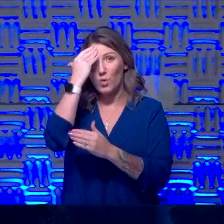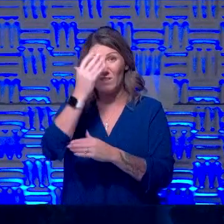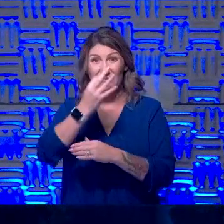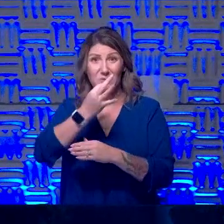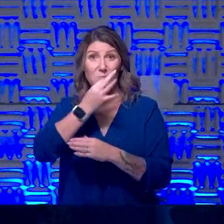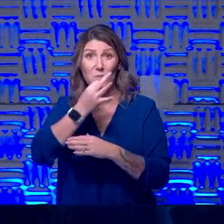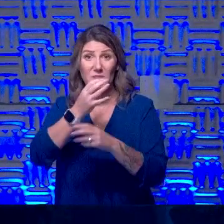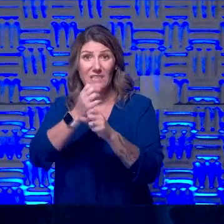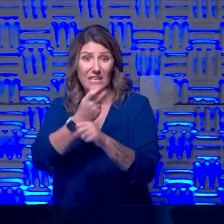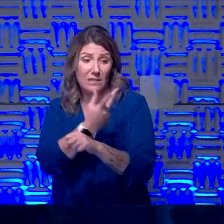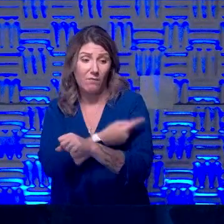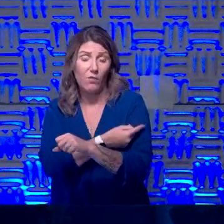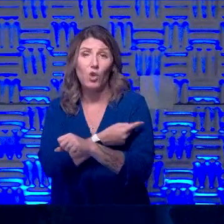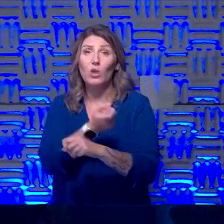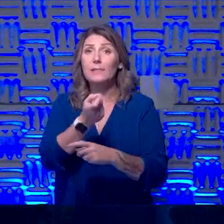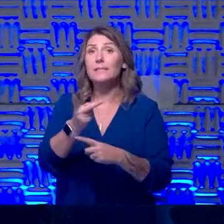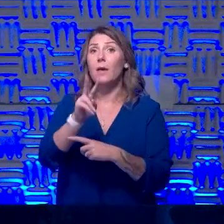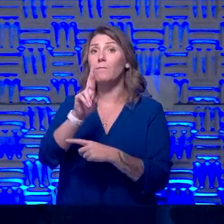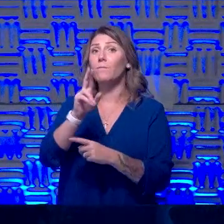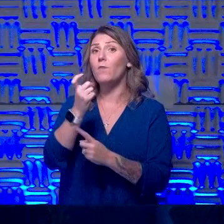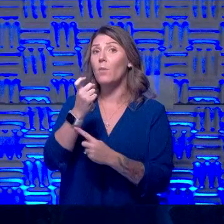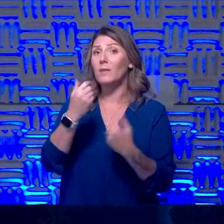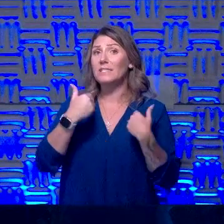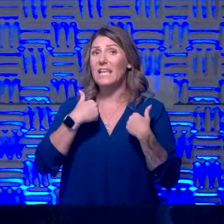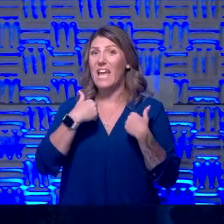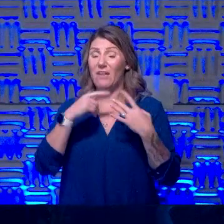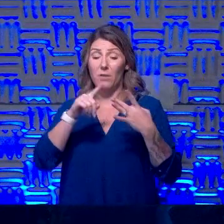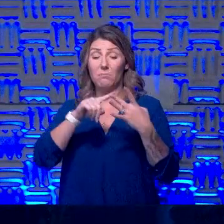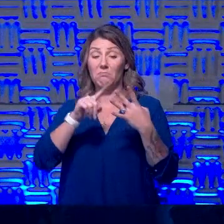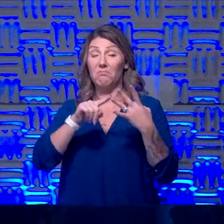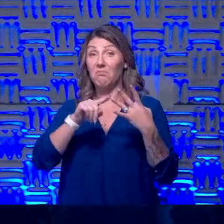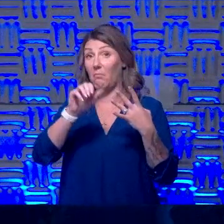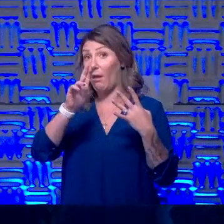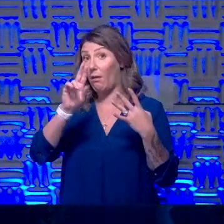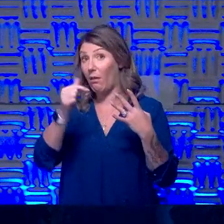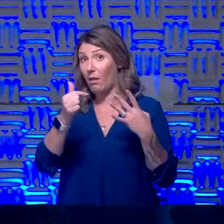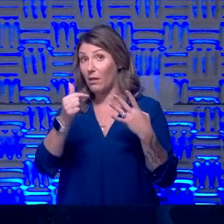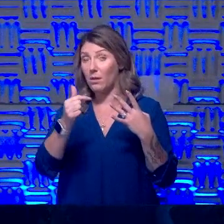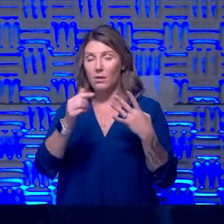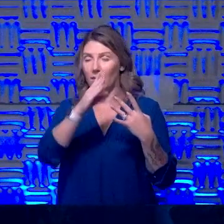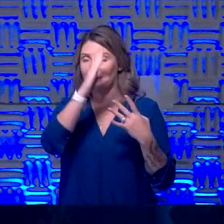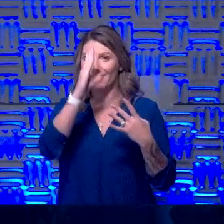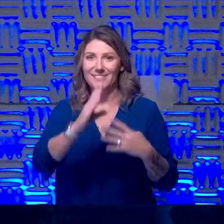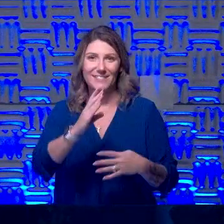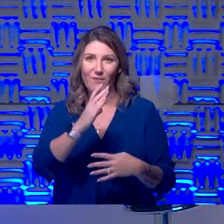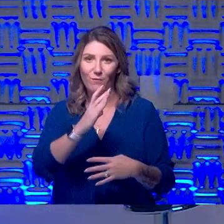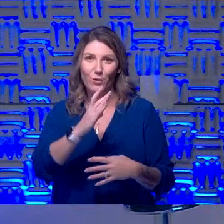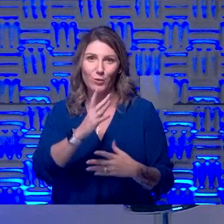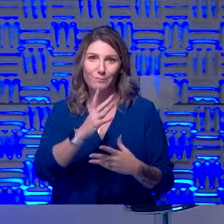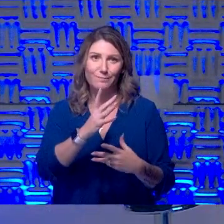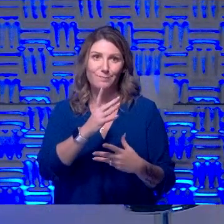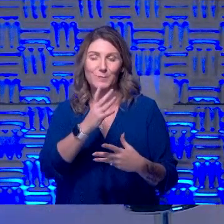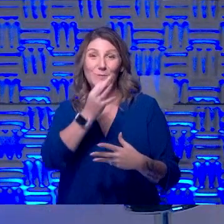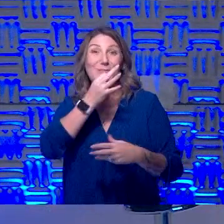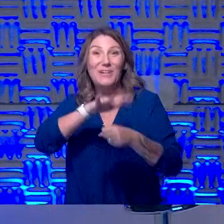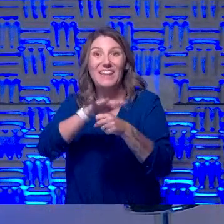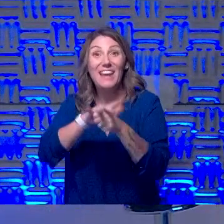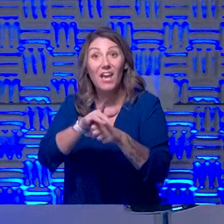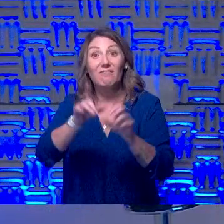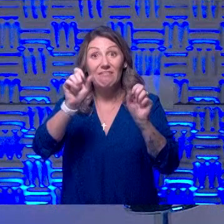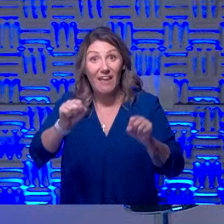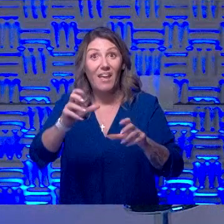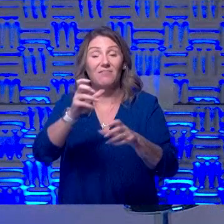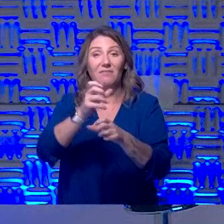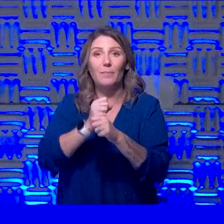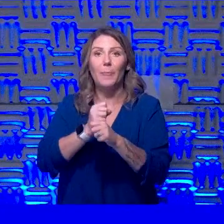get the flu shot? Some pharmacies have it as early as mid-August. Yeah, I don't think it's ever too soon. Dana, what do you think? Yeah, I mean, the official